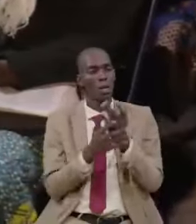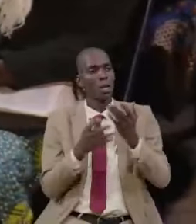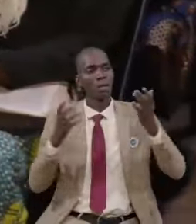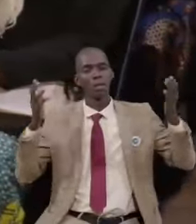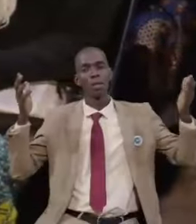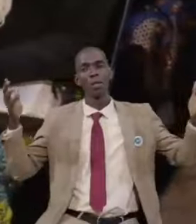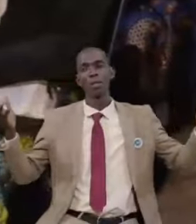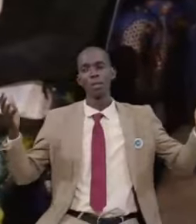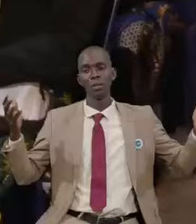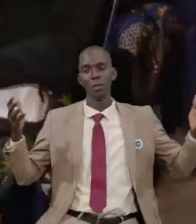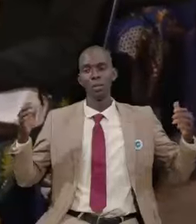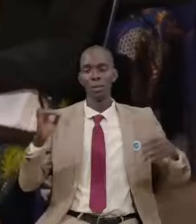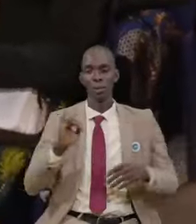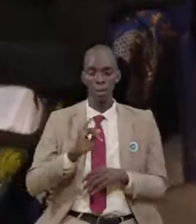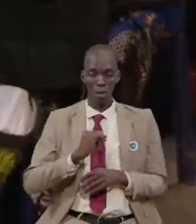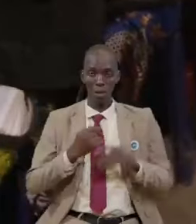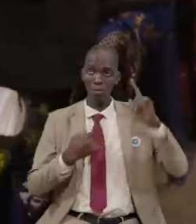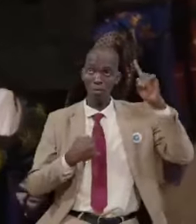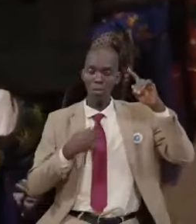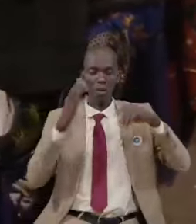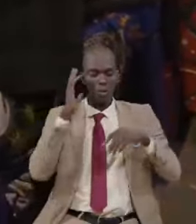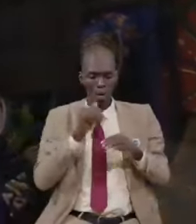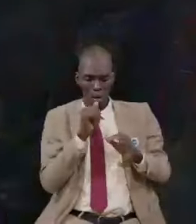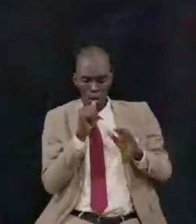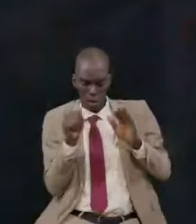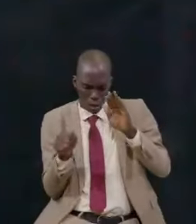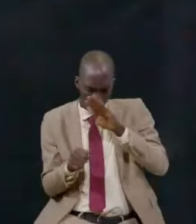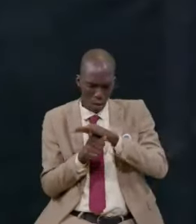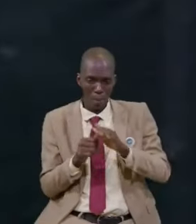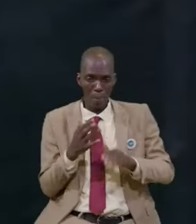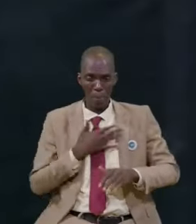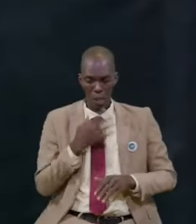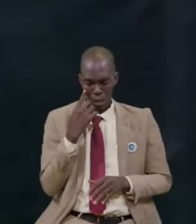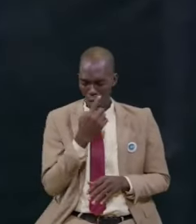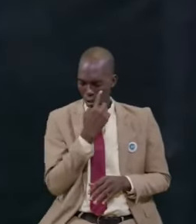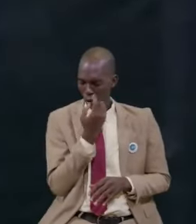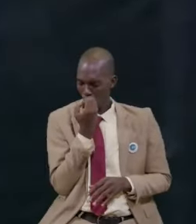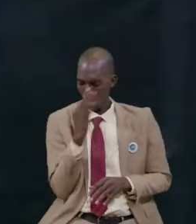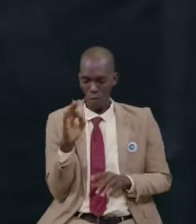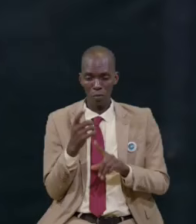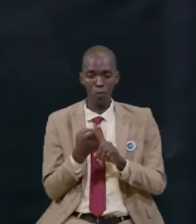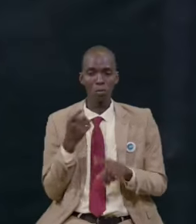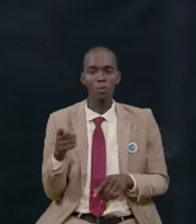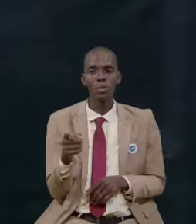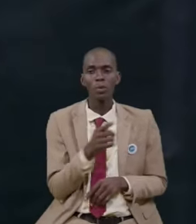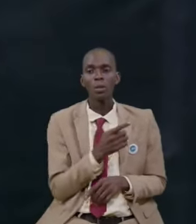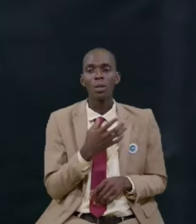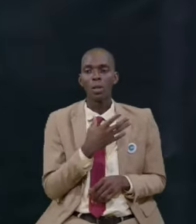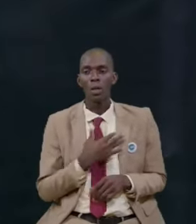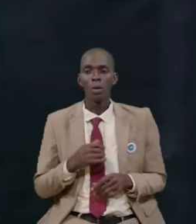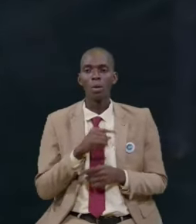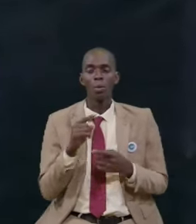I will hide mine eyes from you. Yea, when ye make